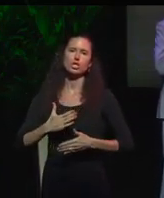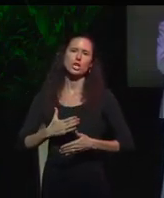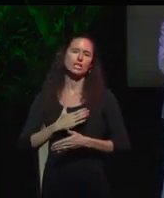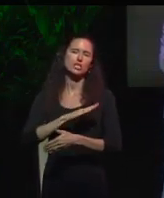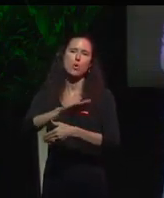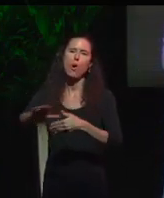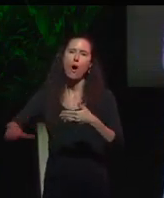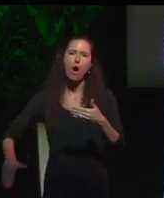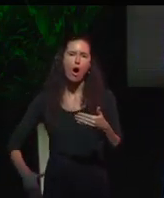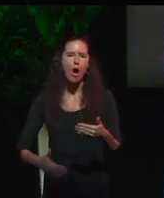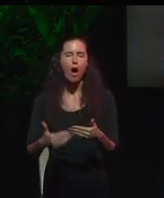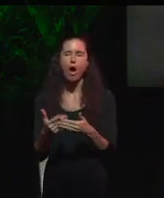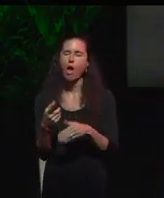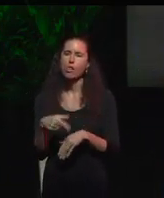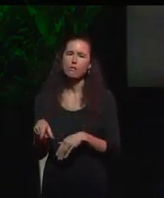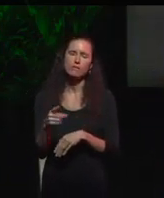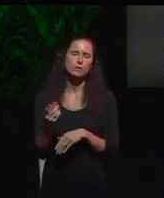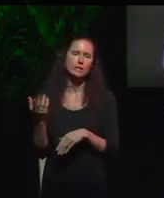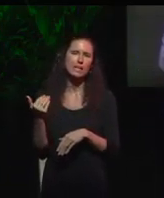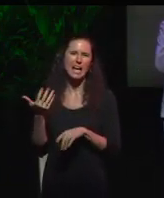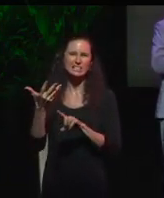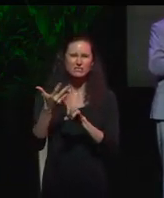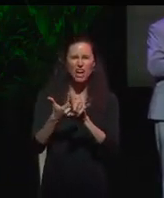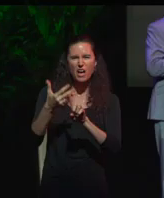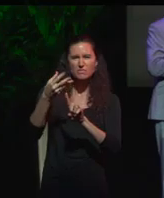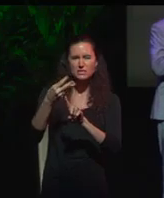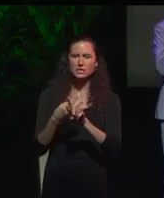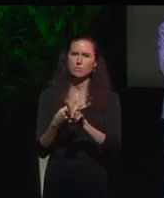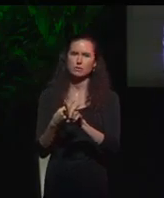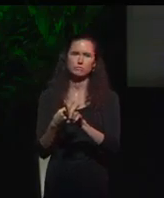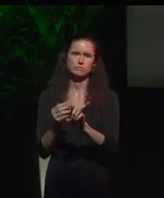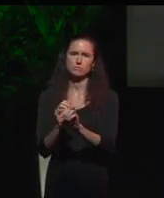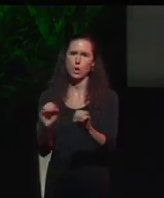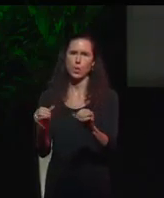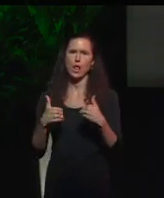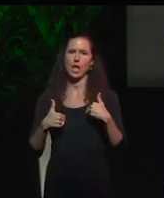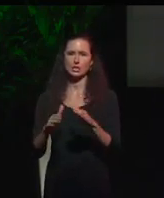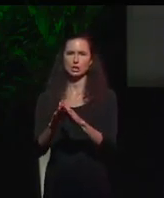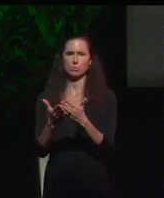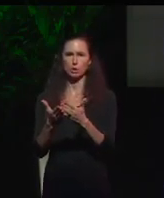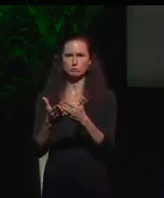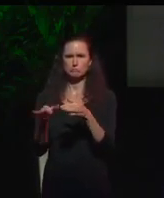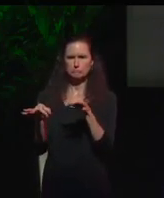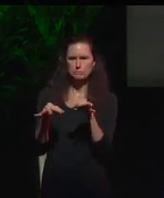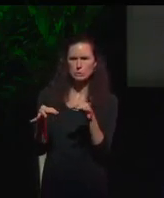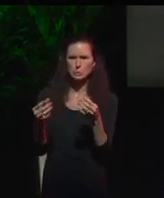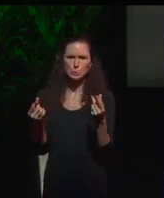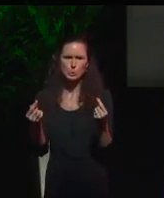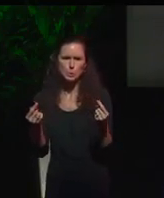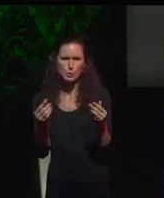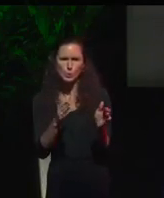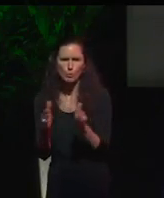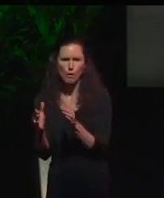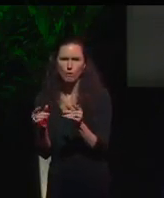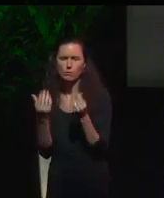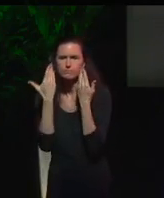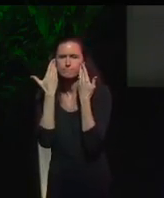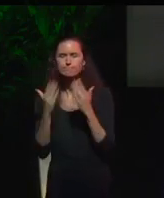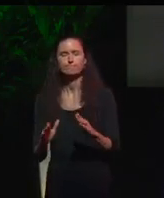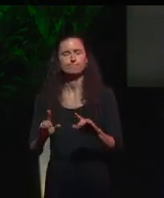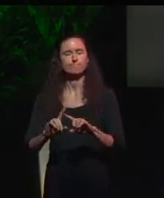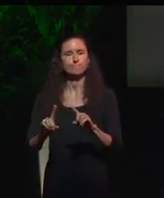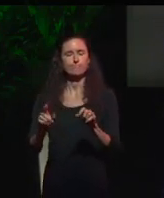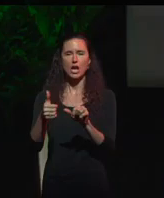you. The last 5 or 6 months have been something that no one has a textbook for in terms of how you prepare. But everyone rose